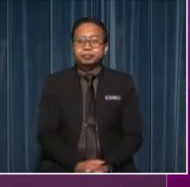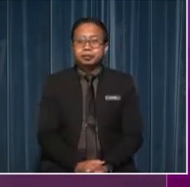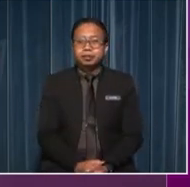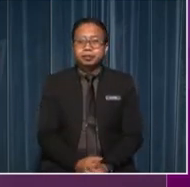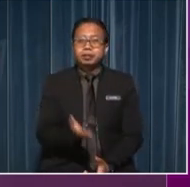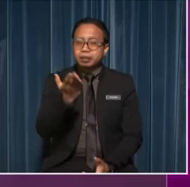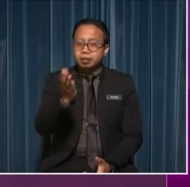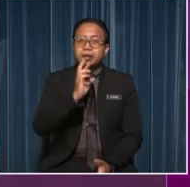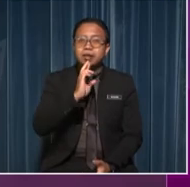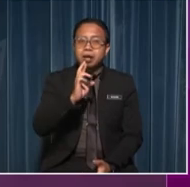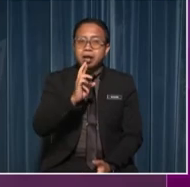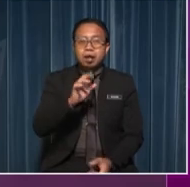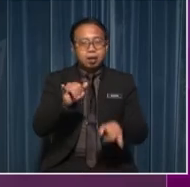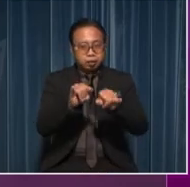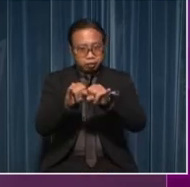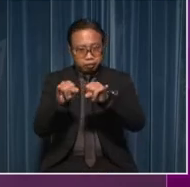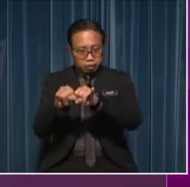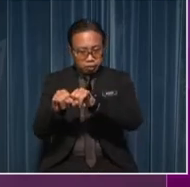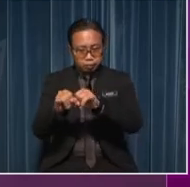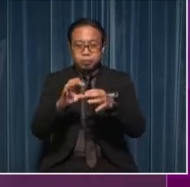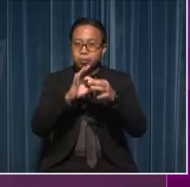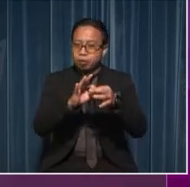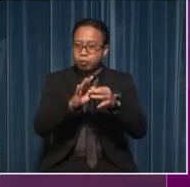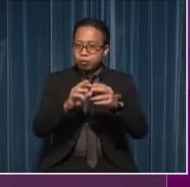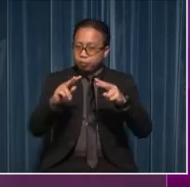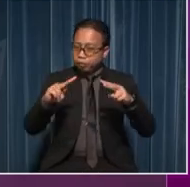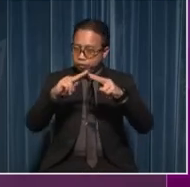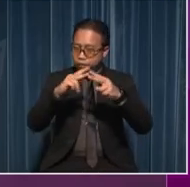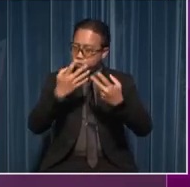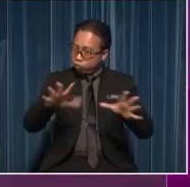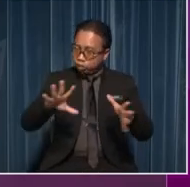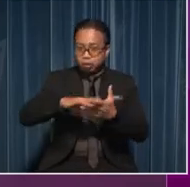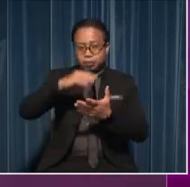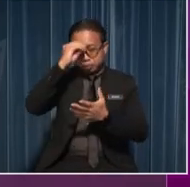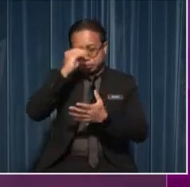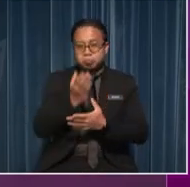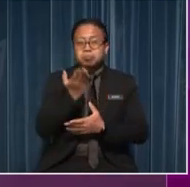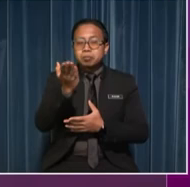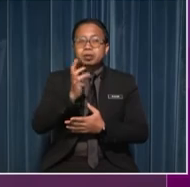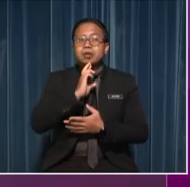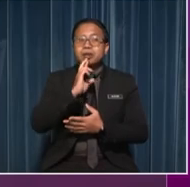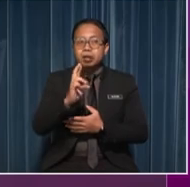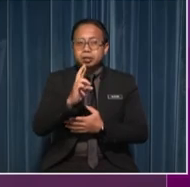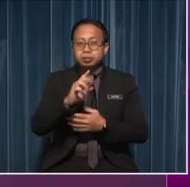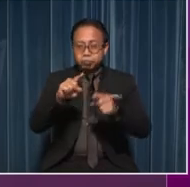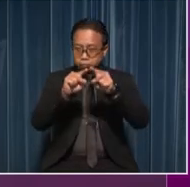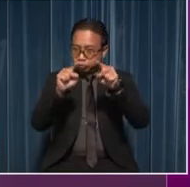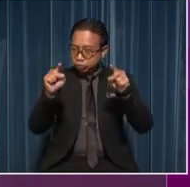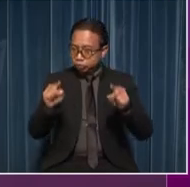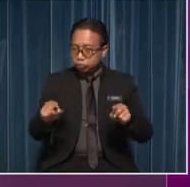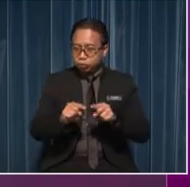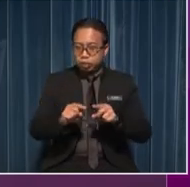Here are the types of prisms that we have just learned. They are the square